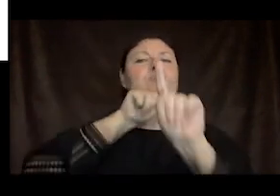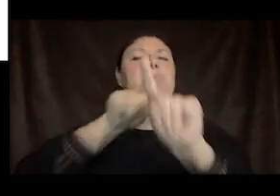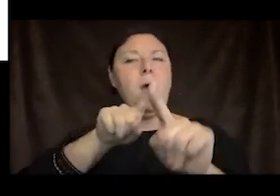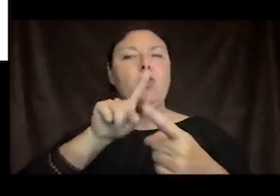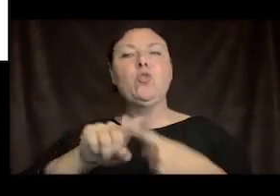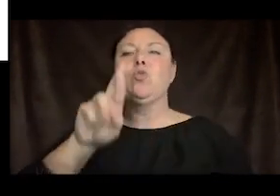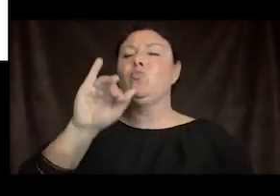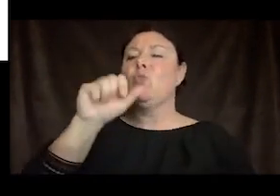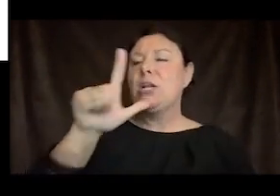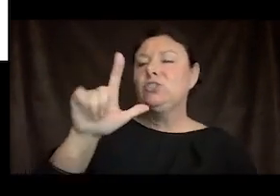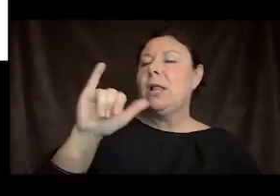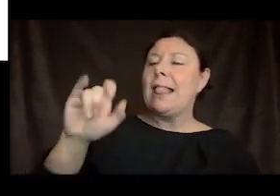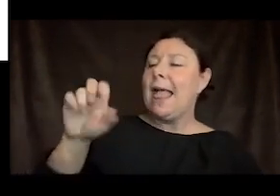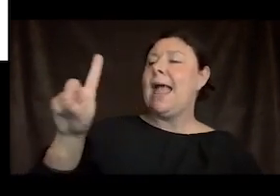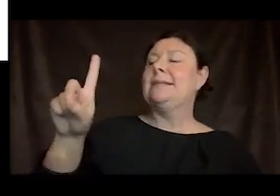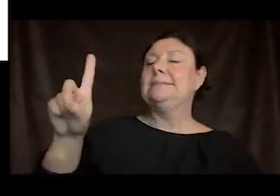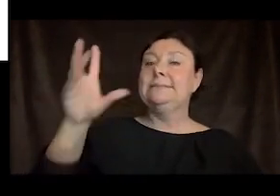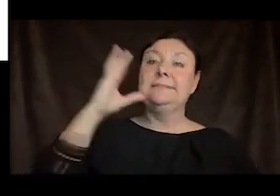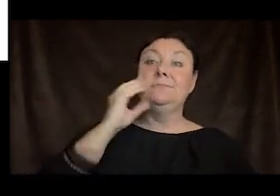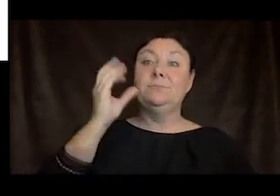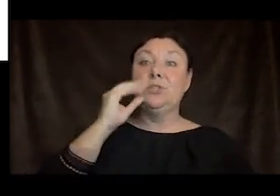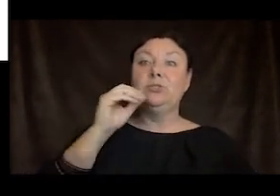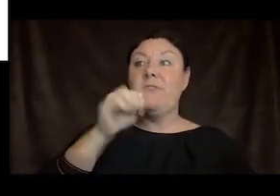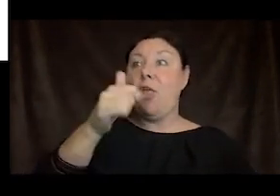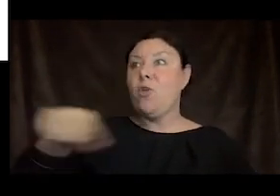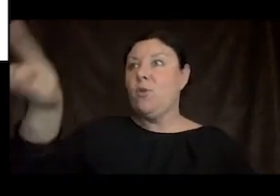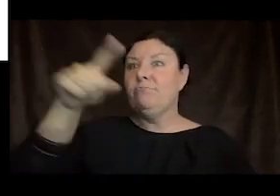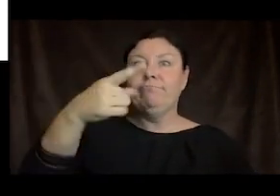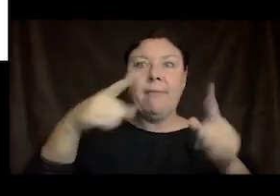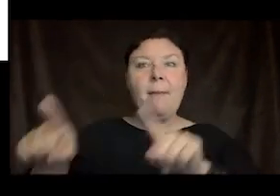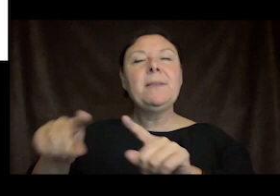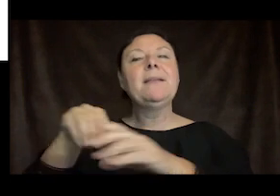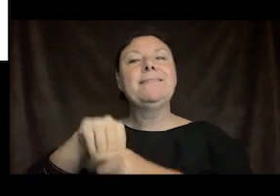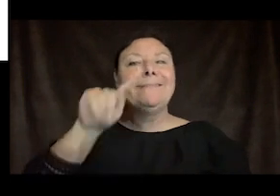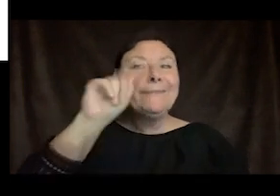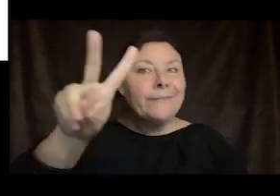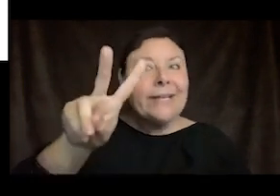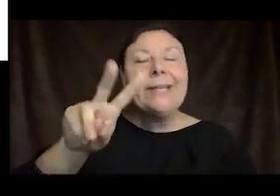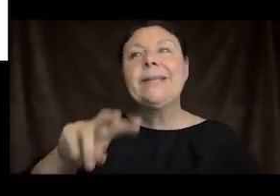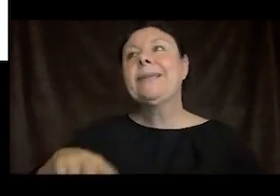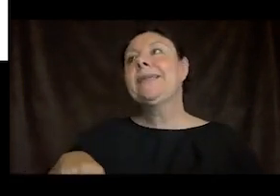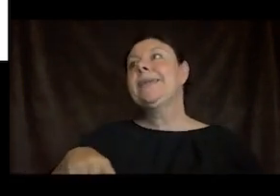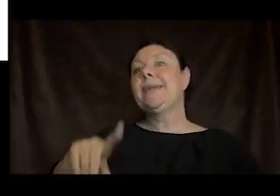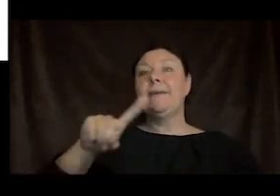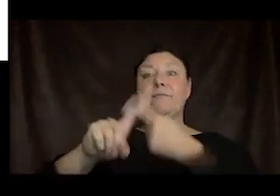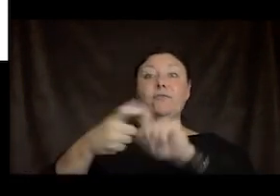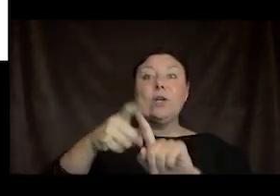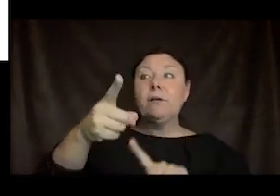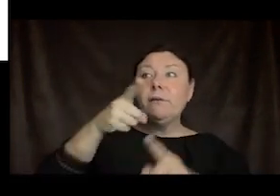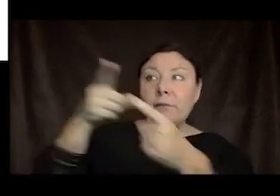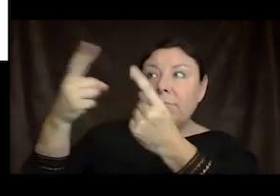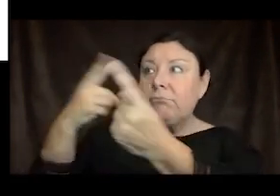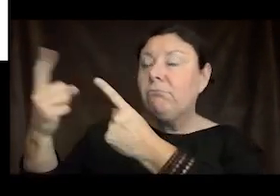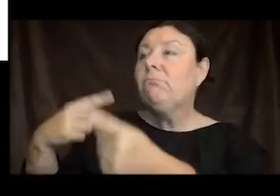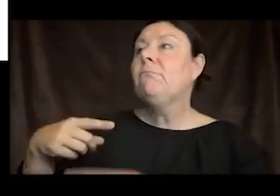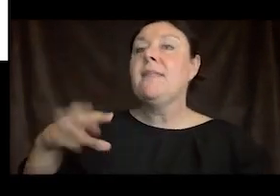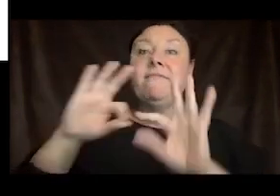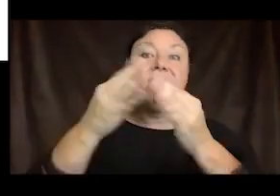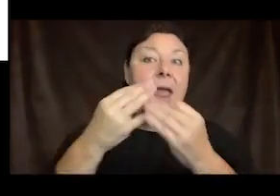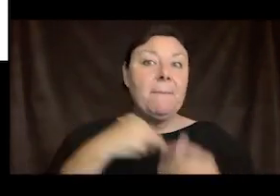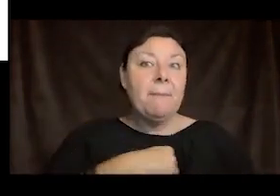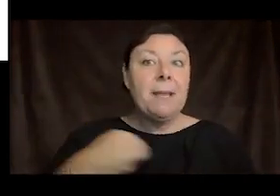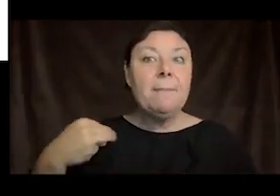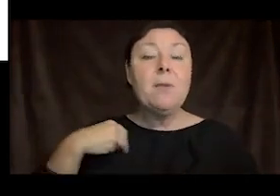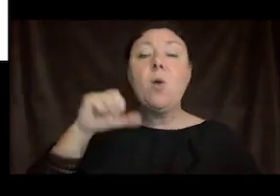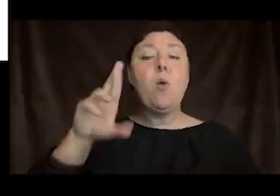the racialized experiences of others that you see in the media, friends that you might have, family members,